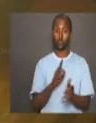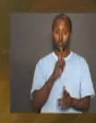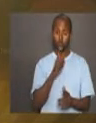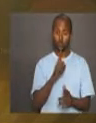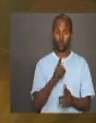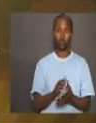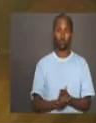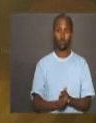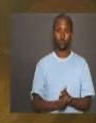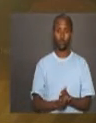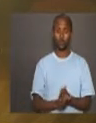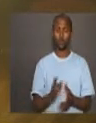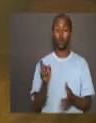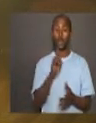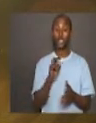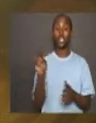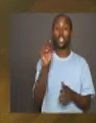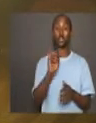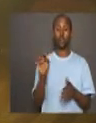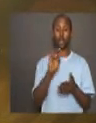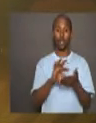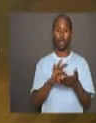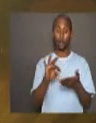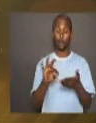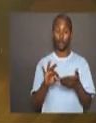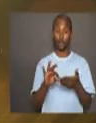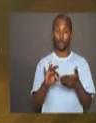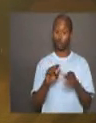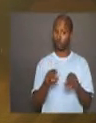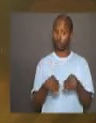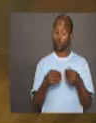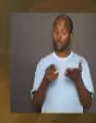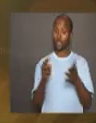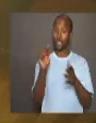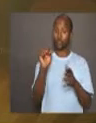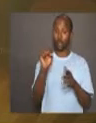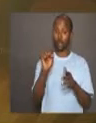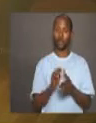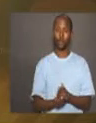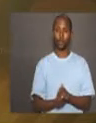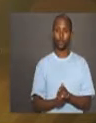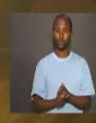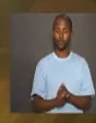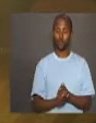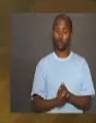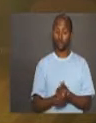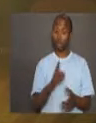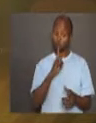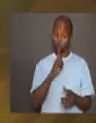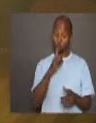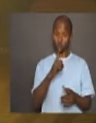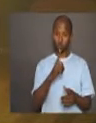no matter what natural number you assign to n. I am so